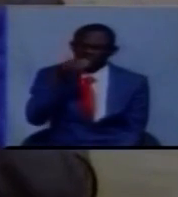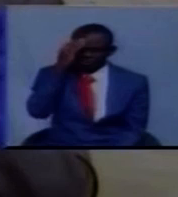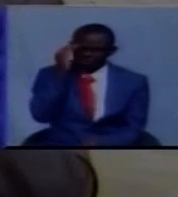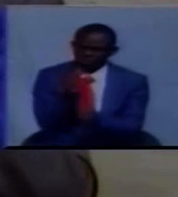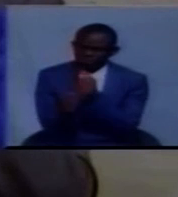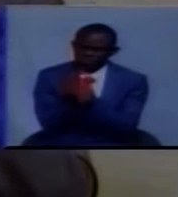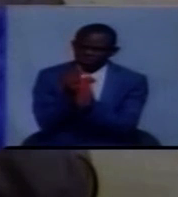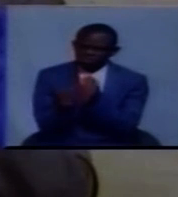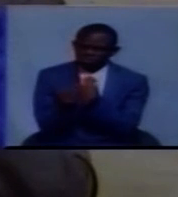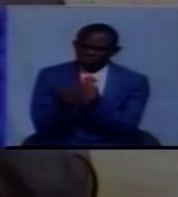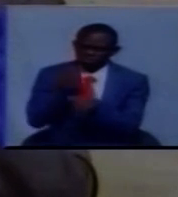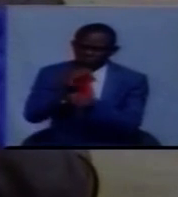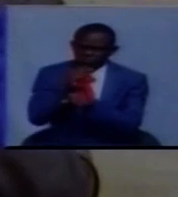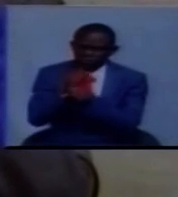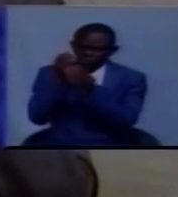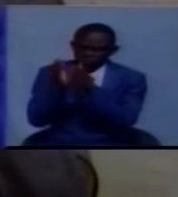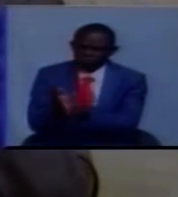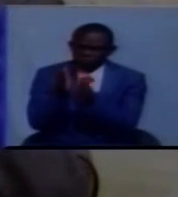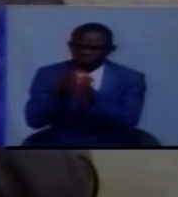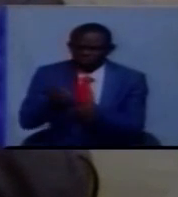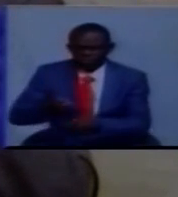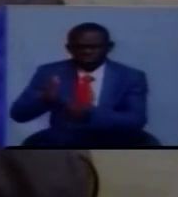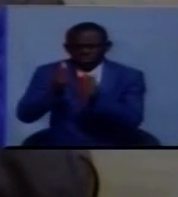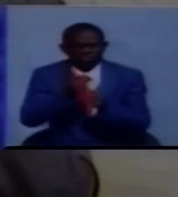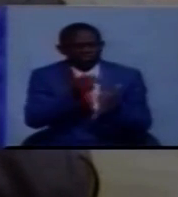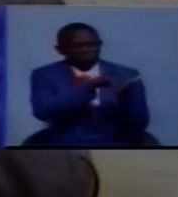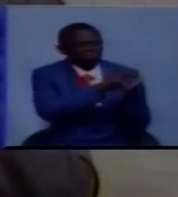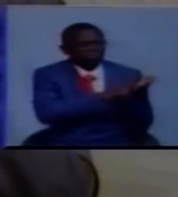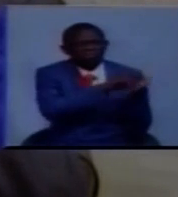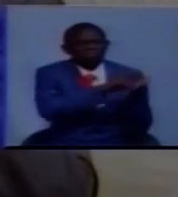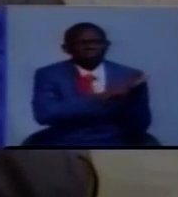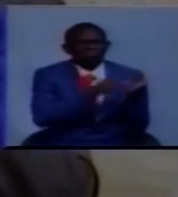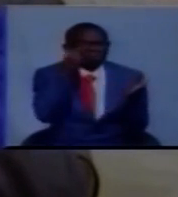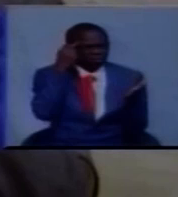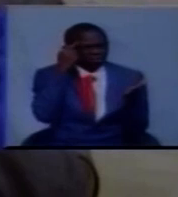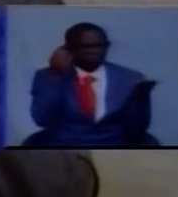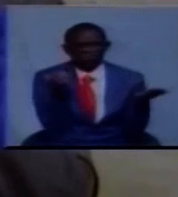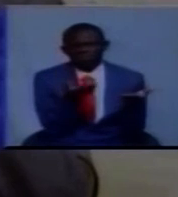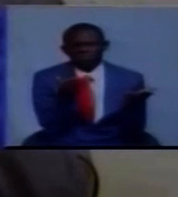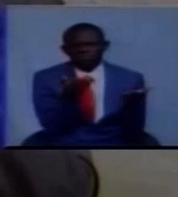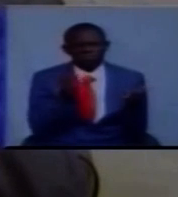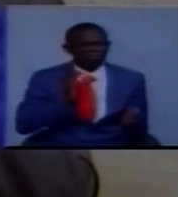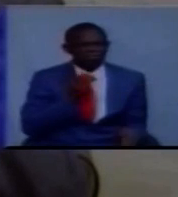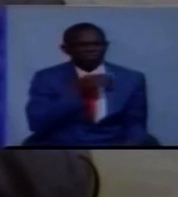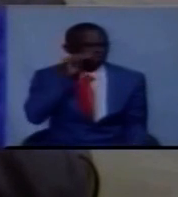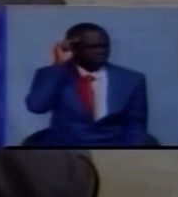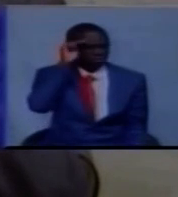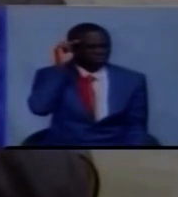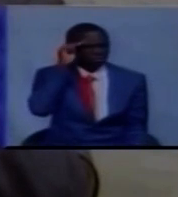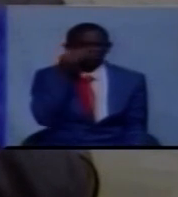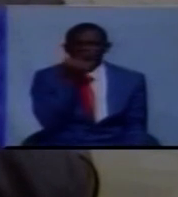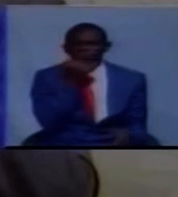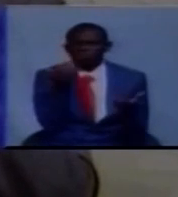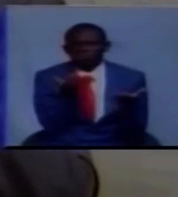I'm being underpaid. That's not the fault of the minister. That is not the fault of the ministry. That is not the fault of the government.